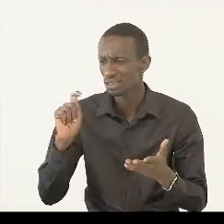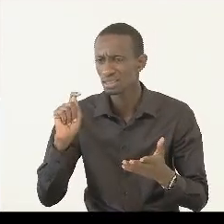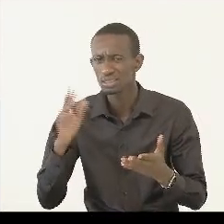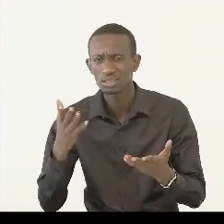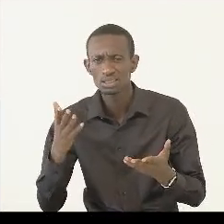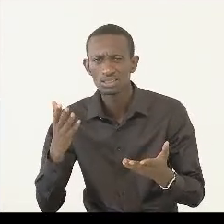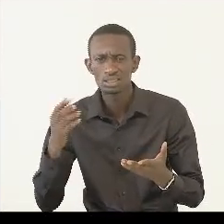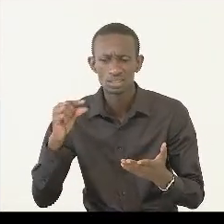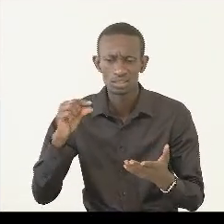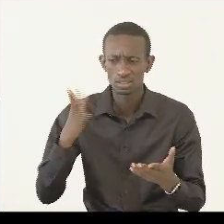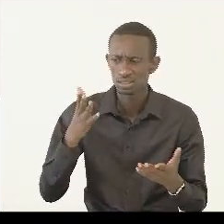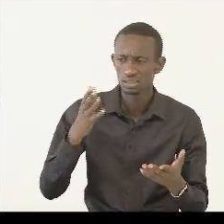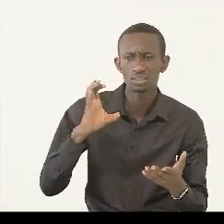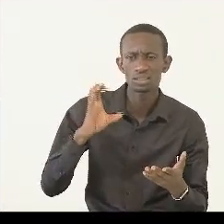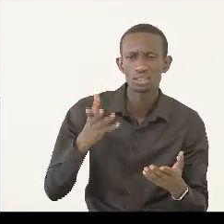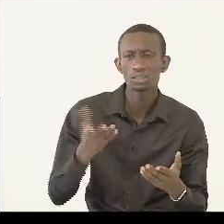up?